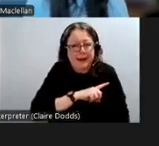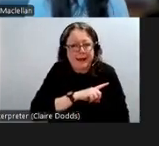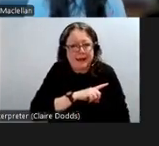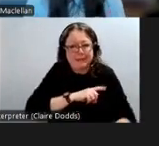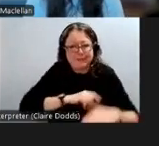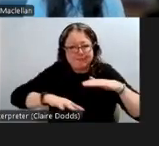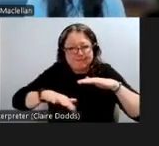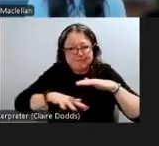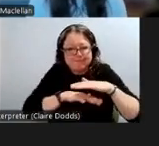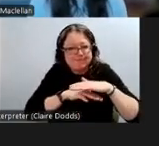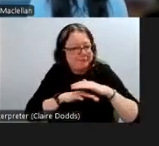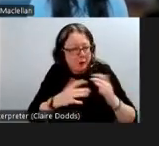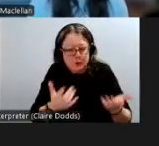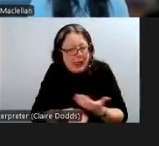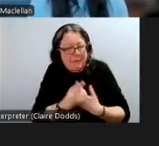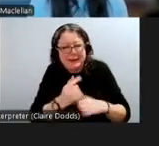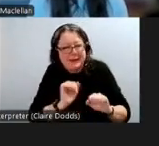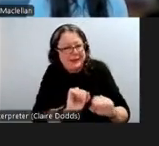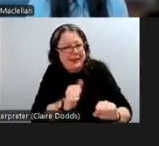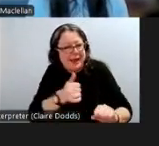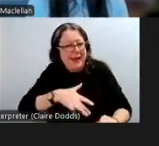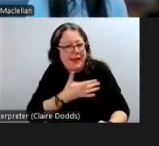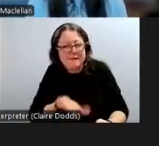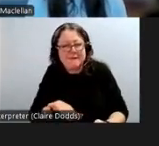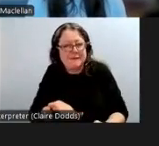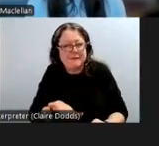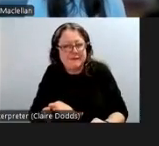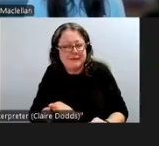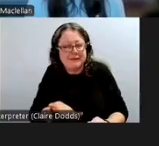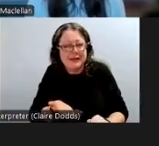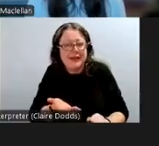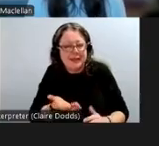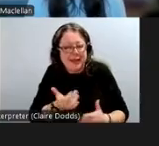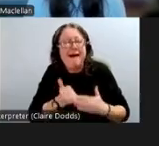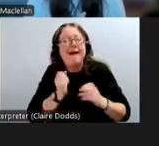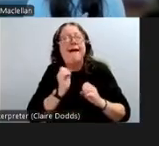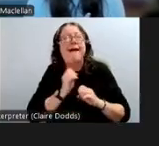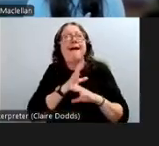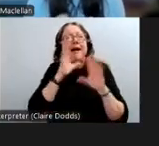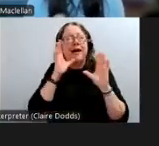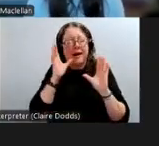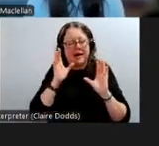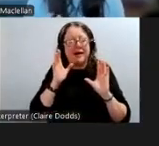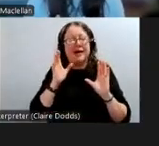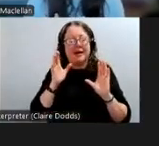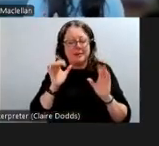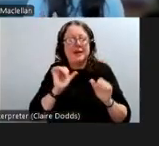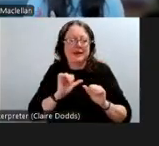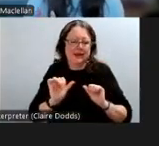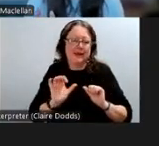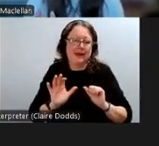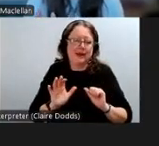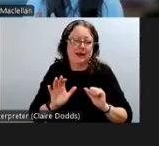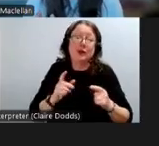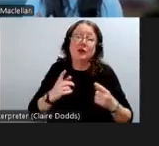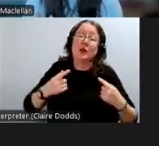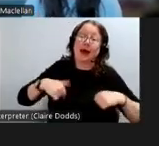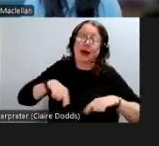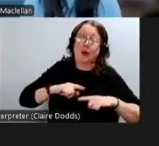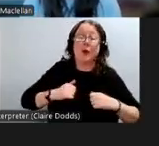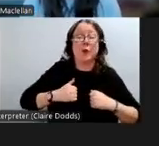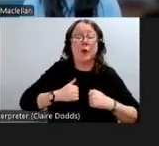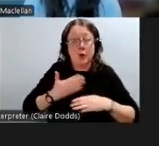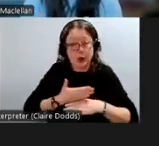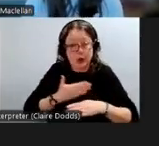help understand the problem more widely. So we do this work with schools, health settings, arts